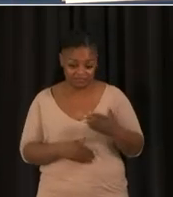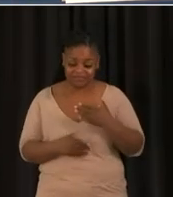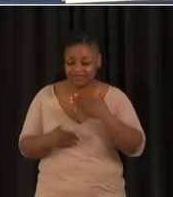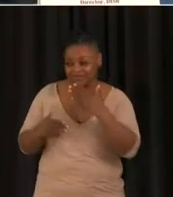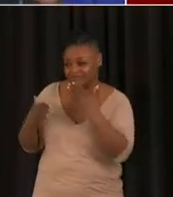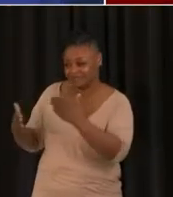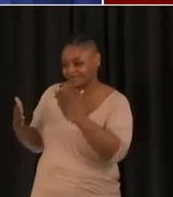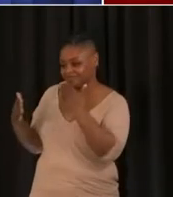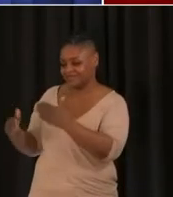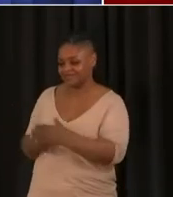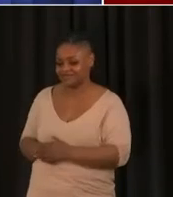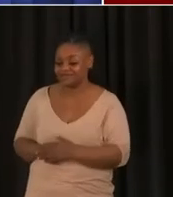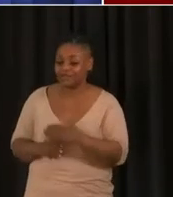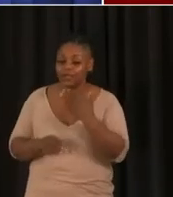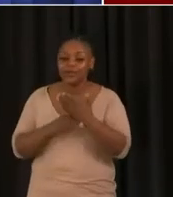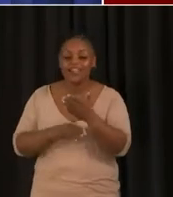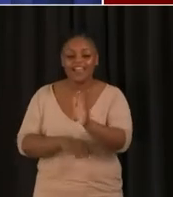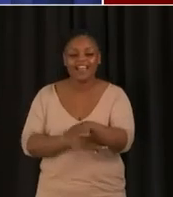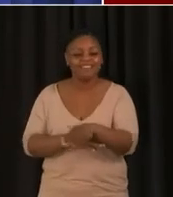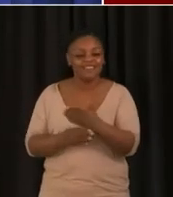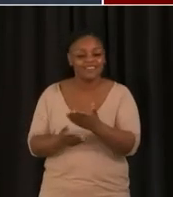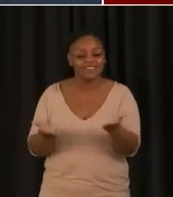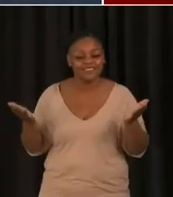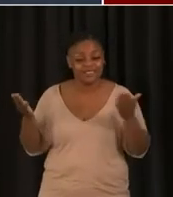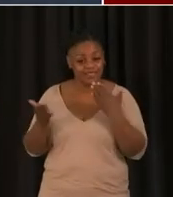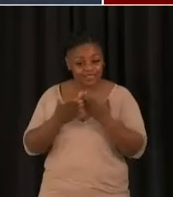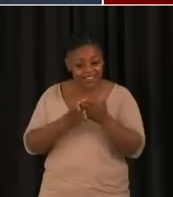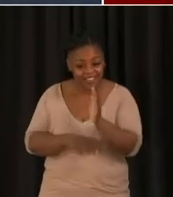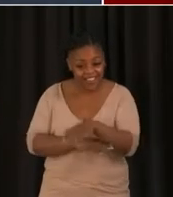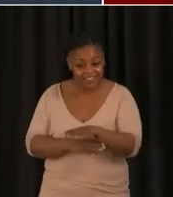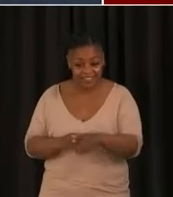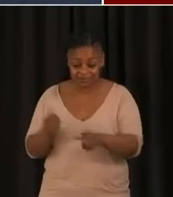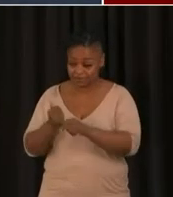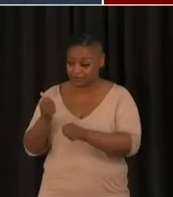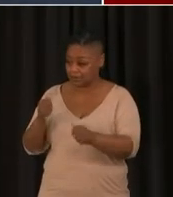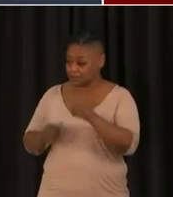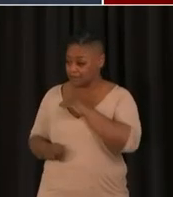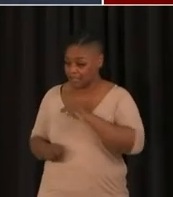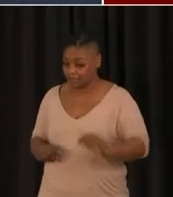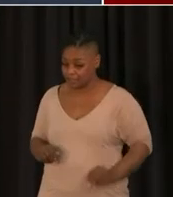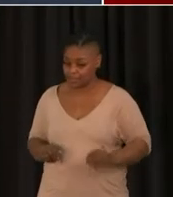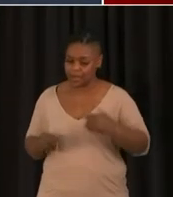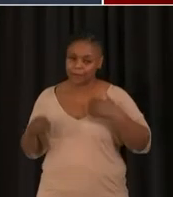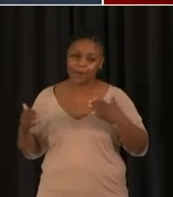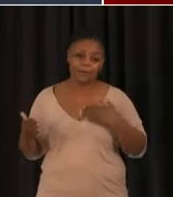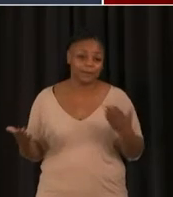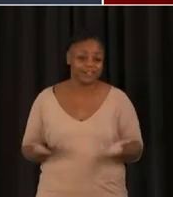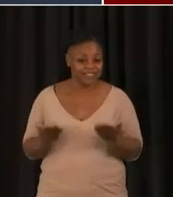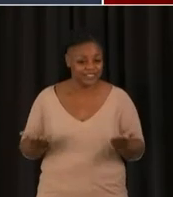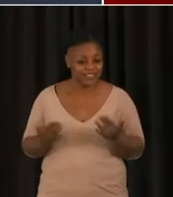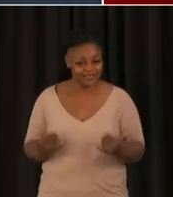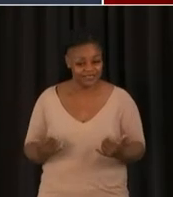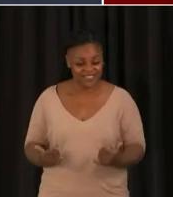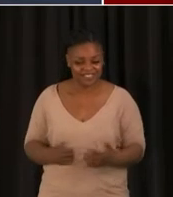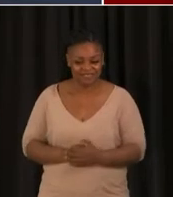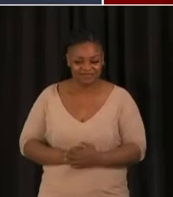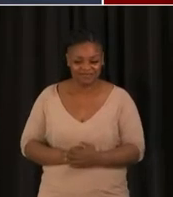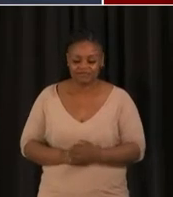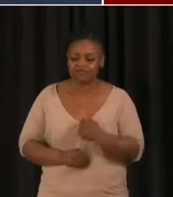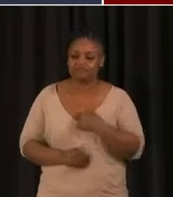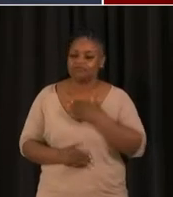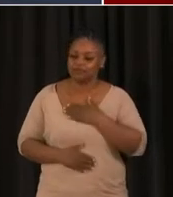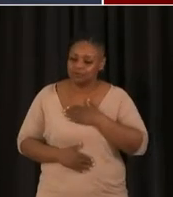any information about our programs, it's all made available. With that, I want to introduce my colleague, Michelle Hammonds, who is